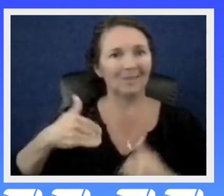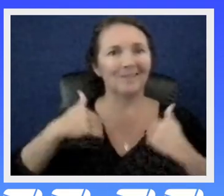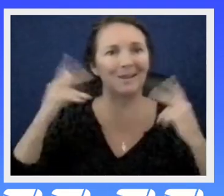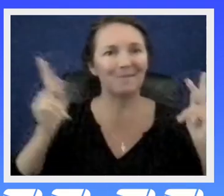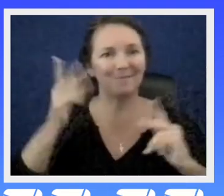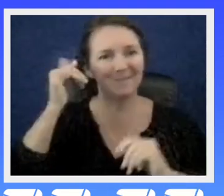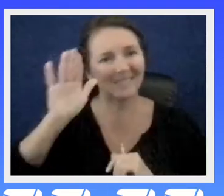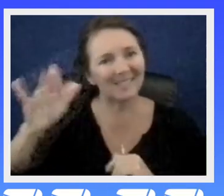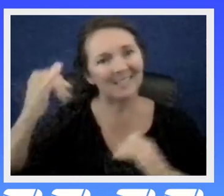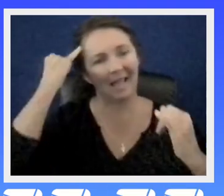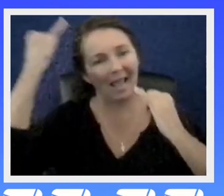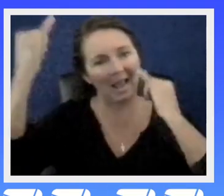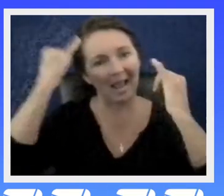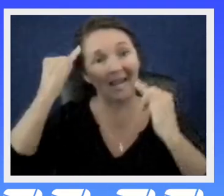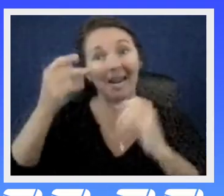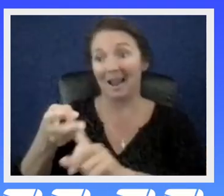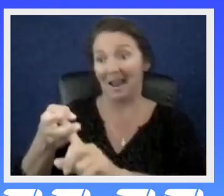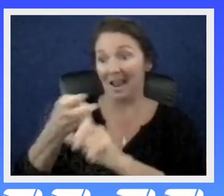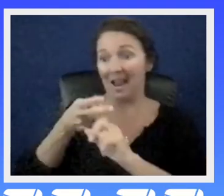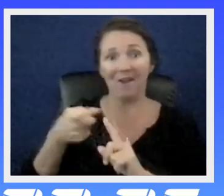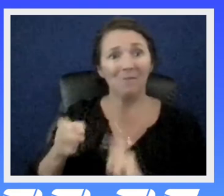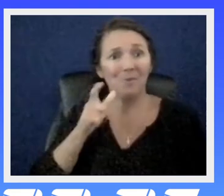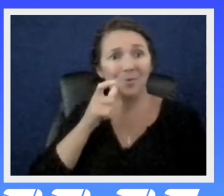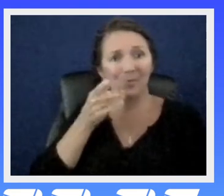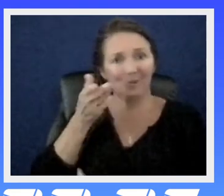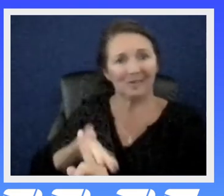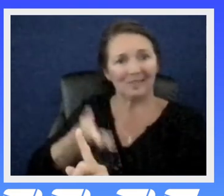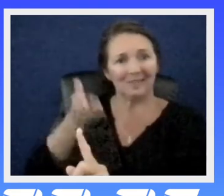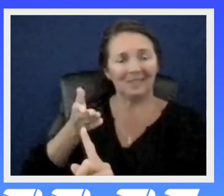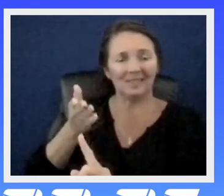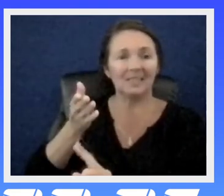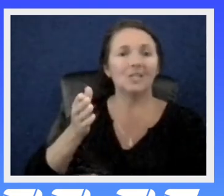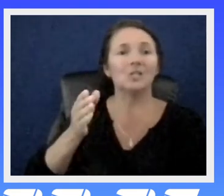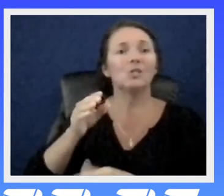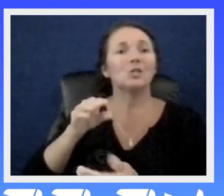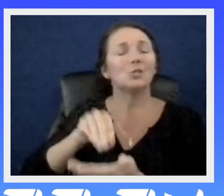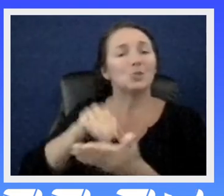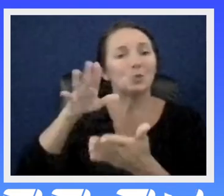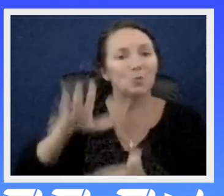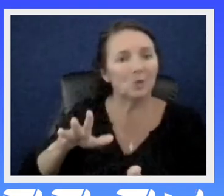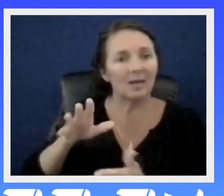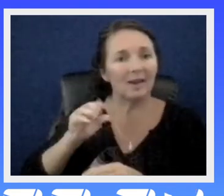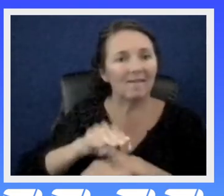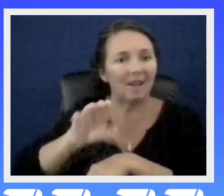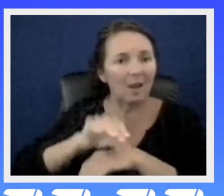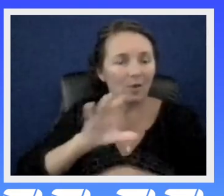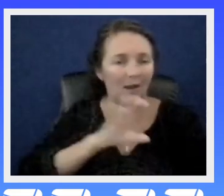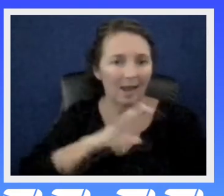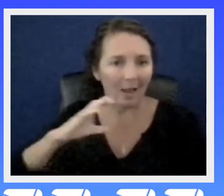need to come from the Boston Student Advisory Council, which we need to support